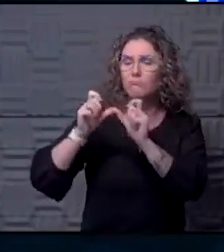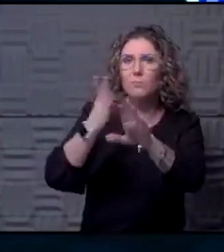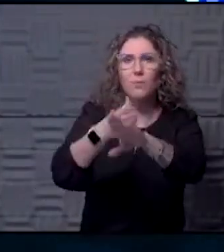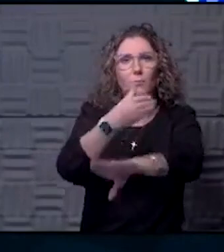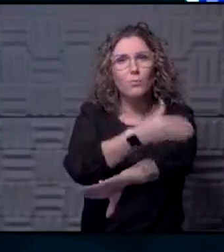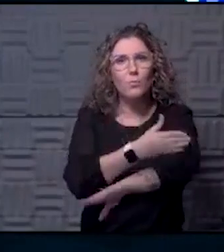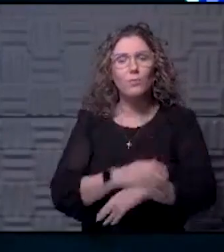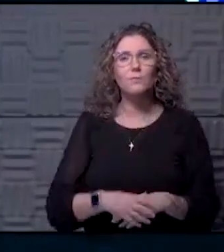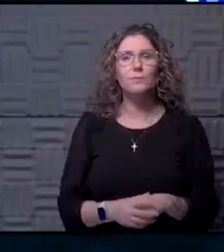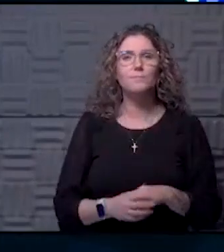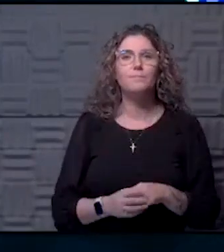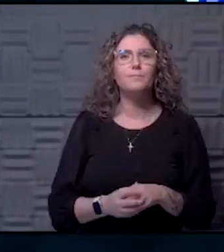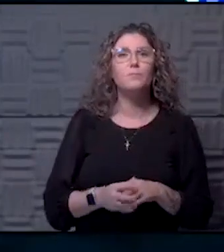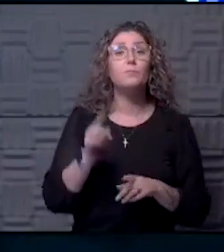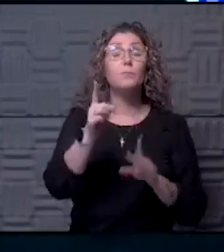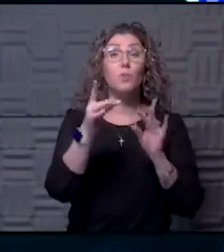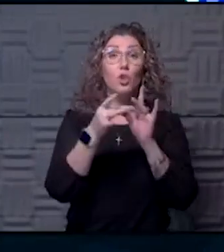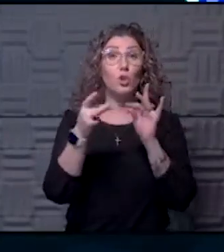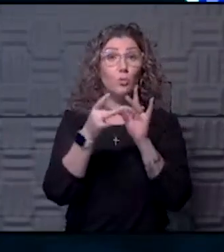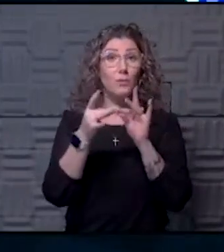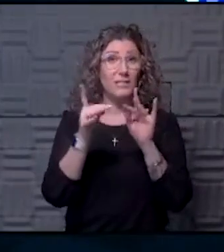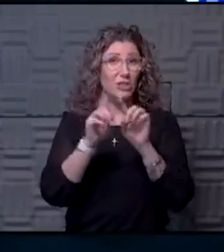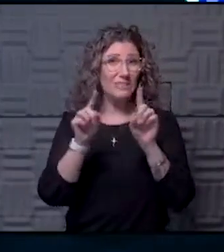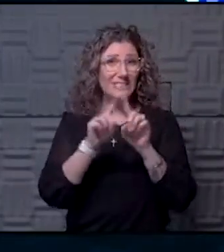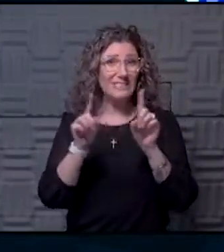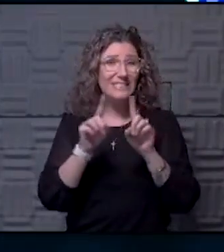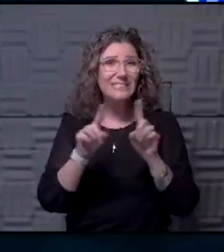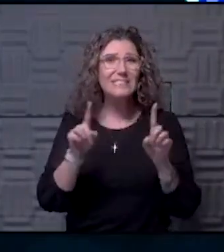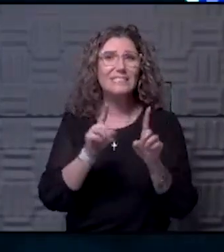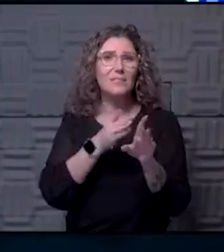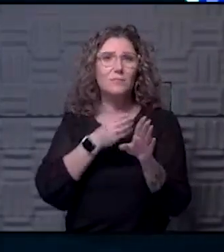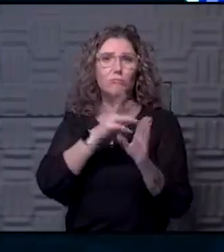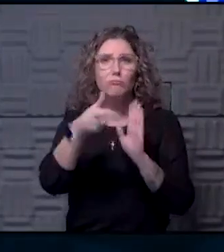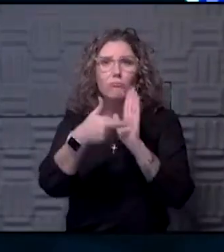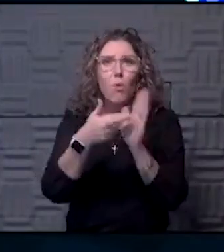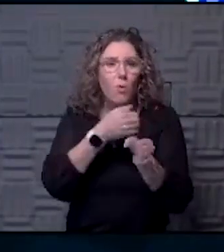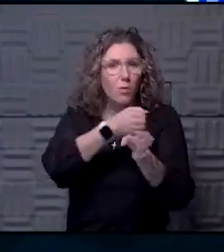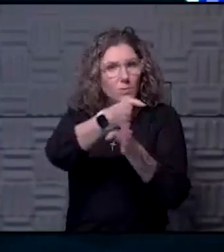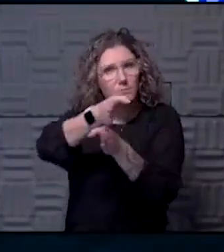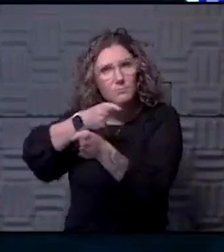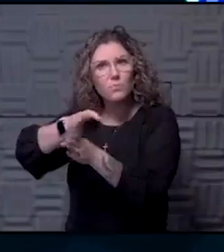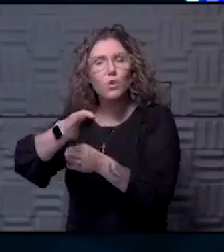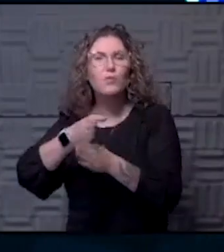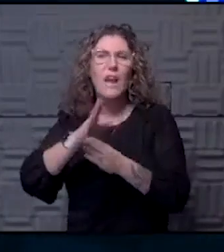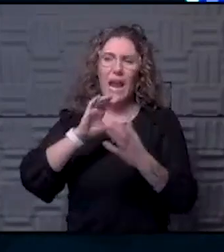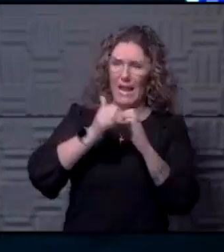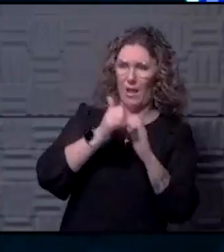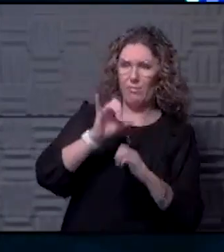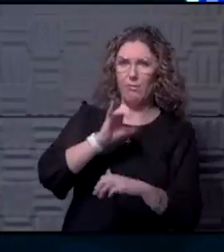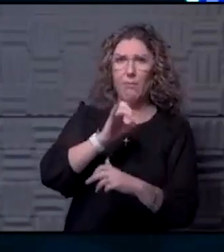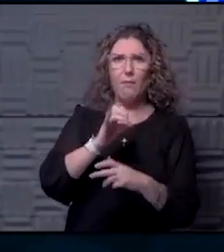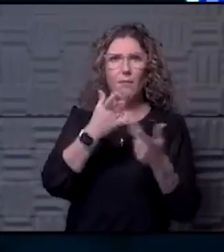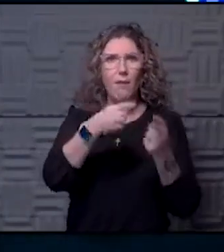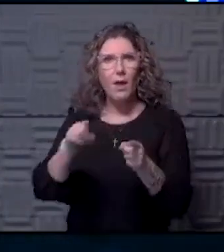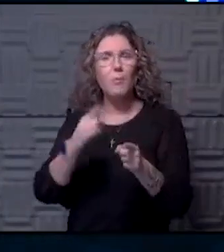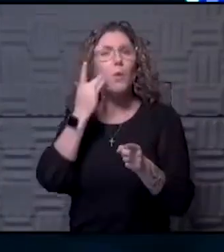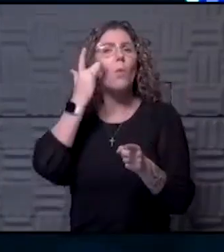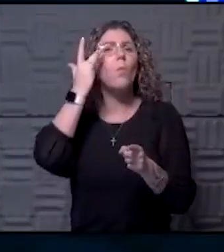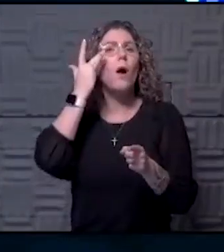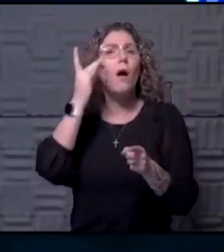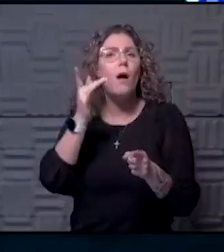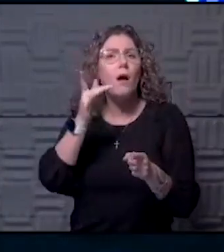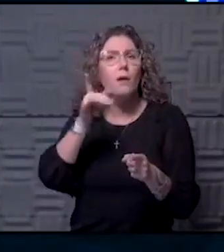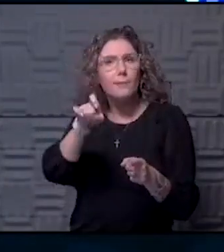improve. You mentioned the different disciplines on the team. How did this really come to be? What was the reason that we needed this